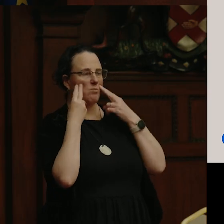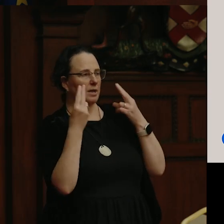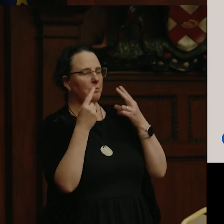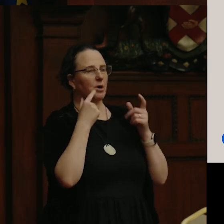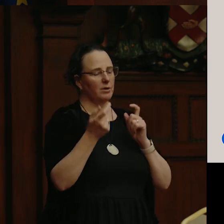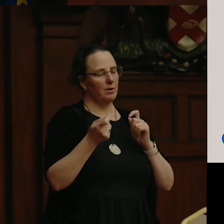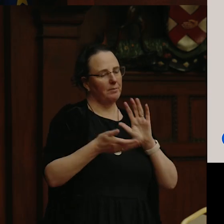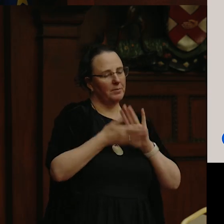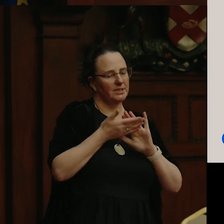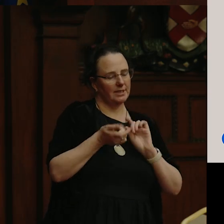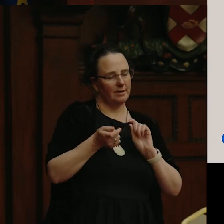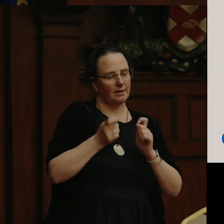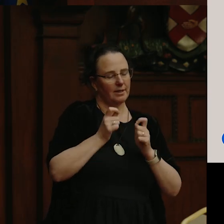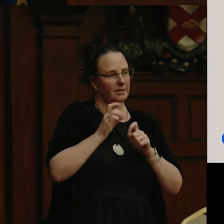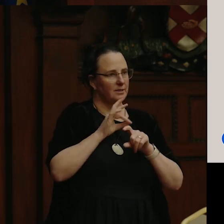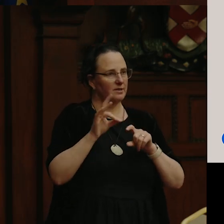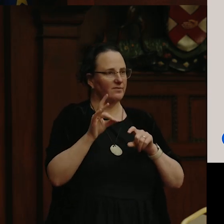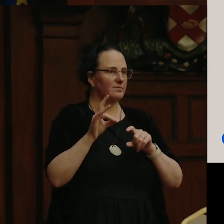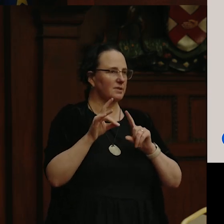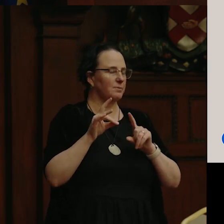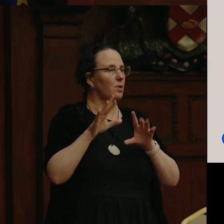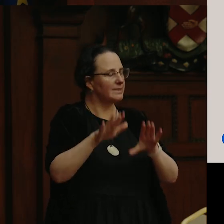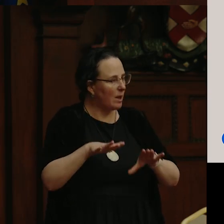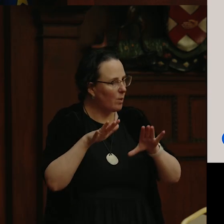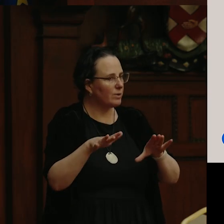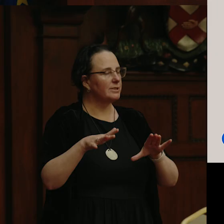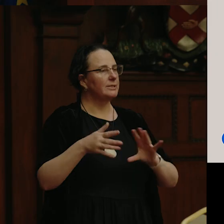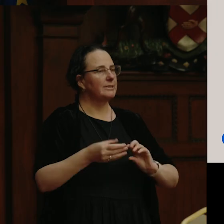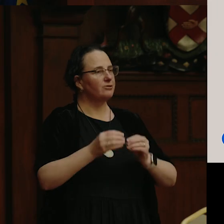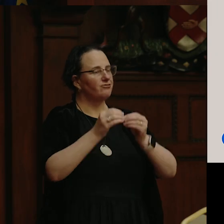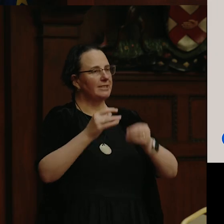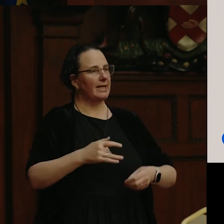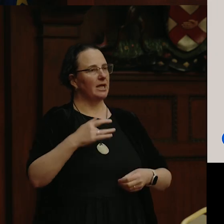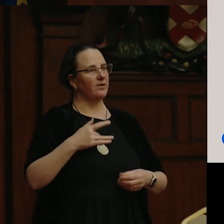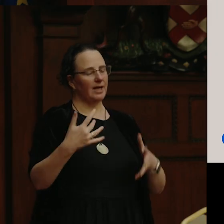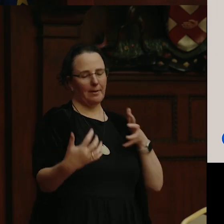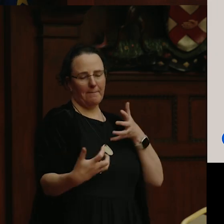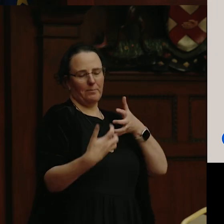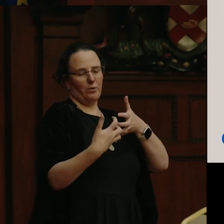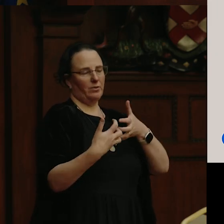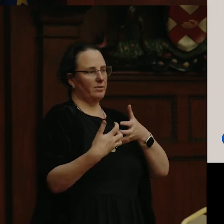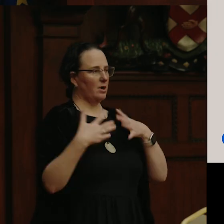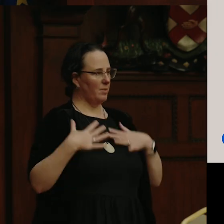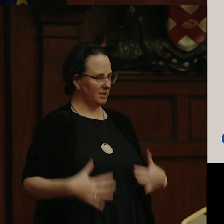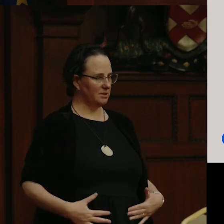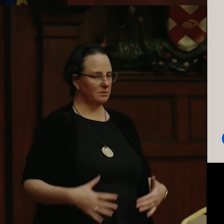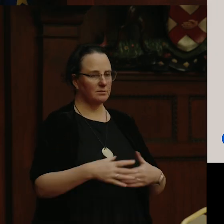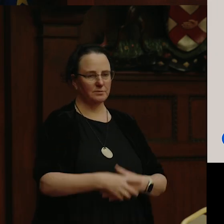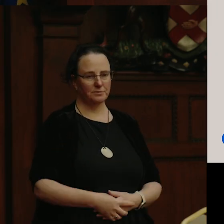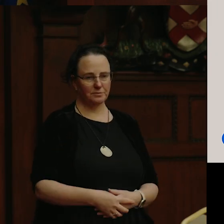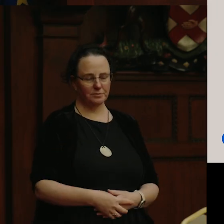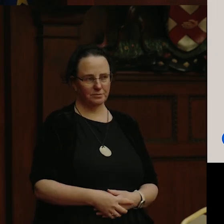building something new, something slower, and creating a life that works with their body. And